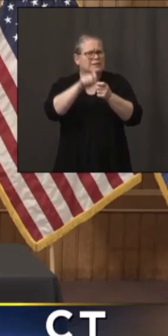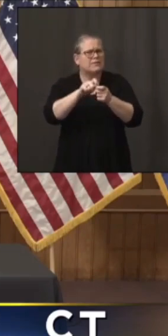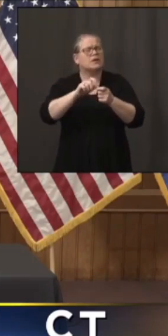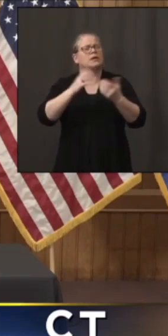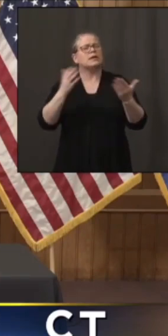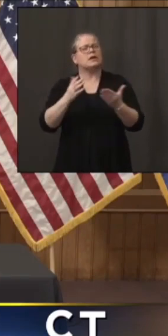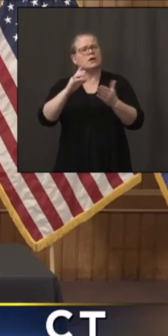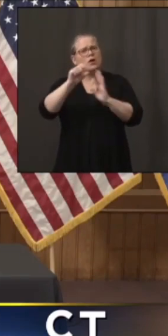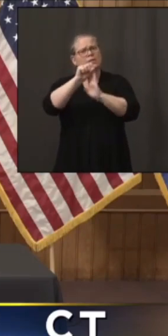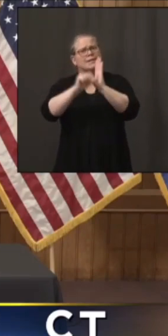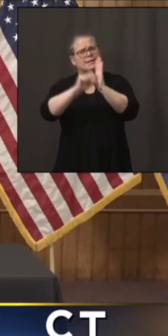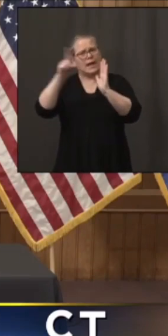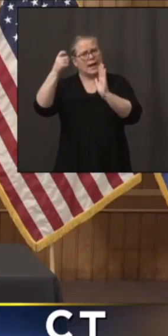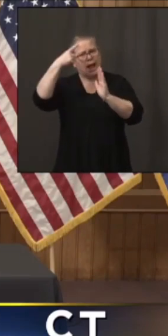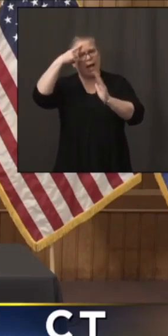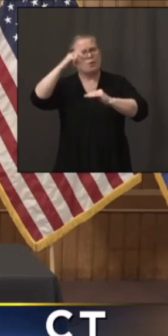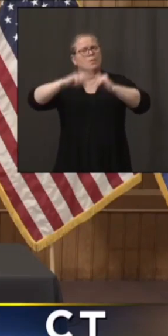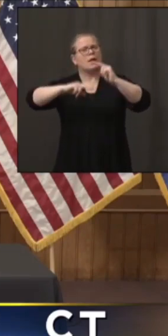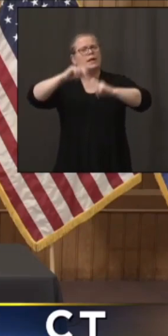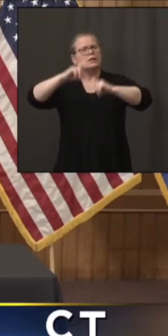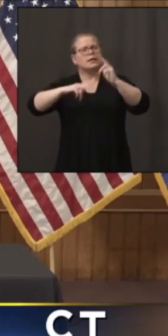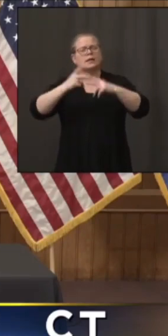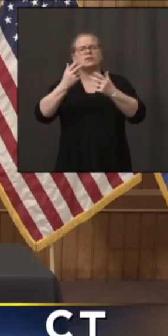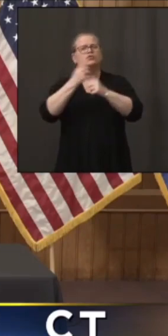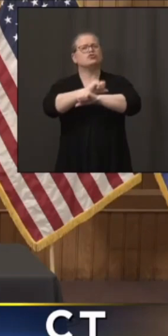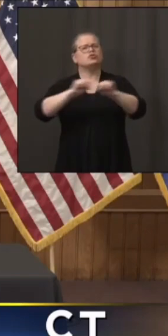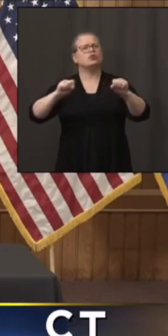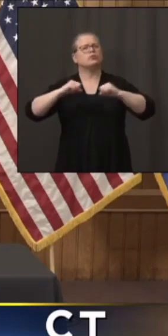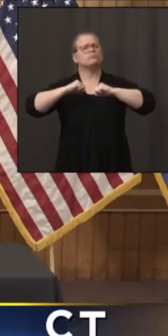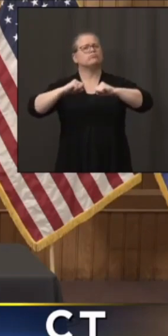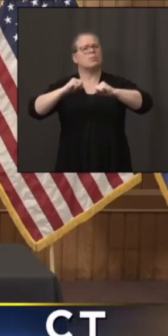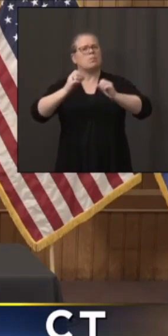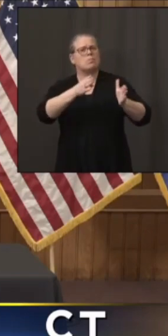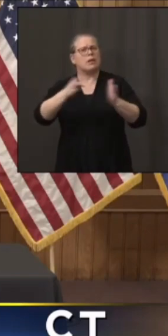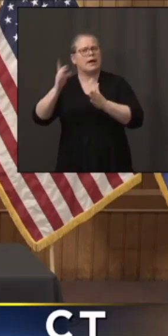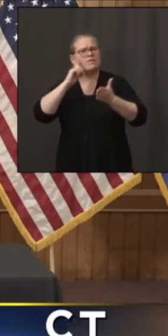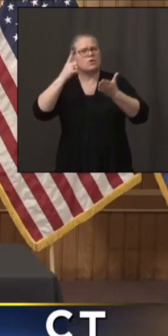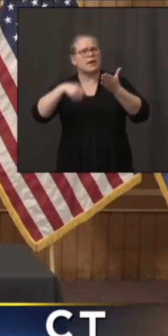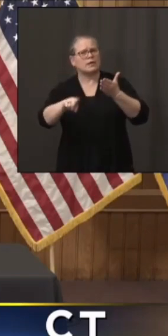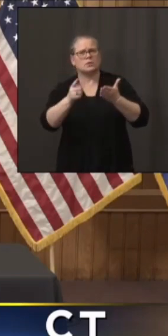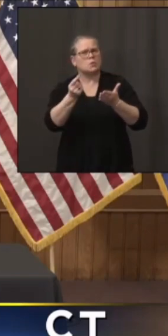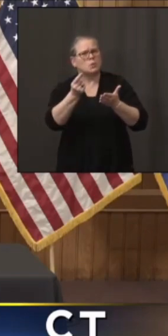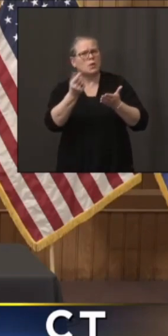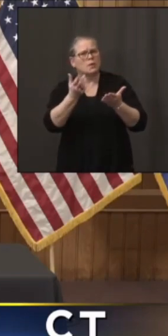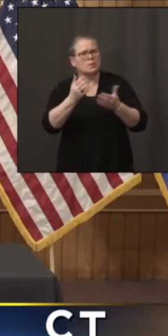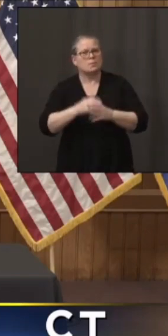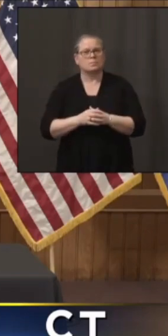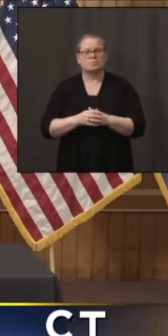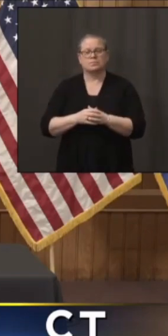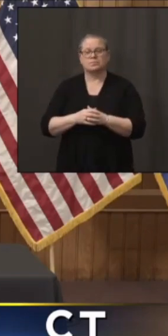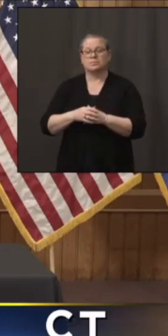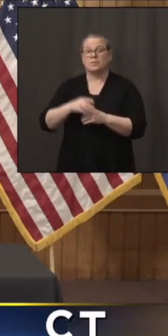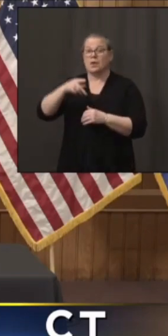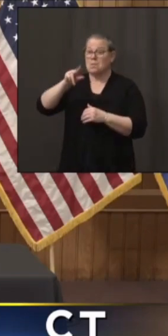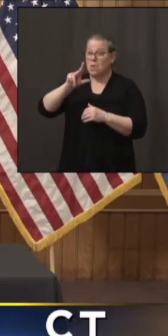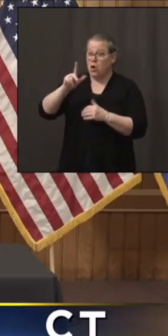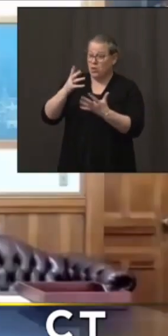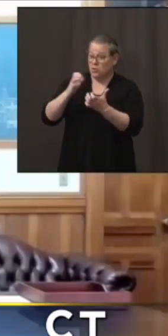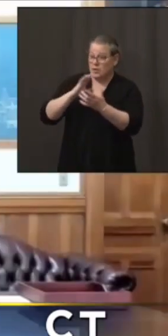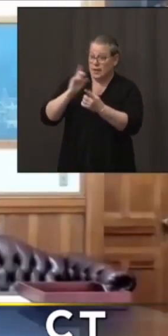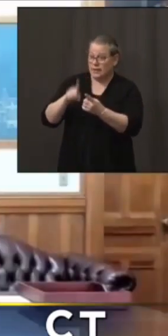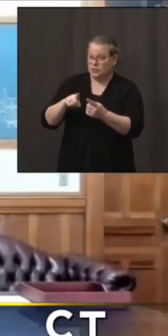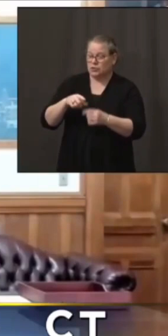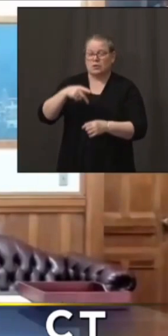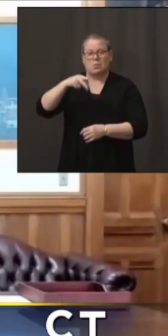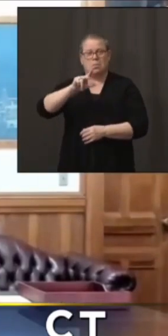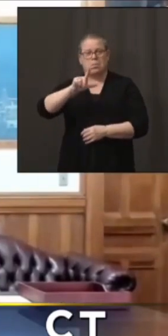taking around the state capitol complex are now through next week? Paul, you want to take that? Yeah, while we don't like to